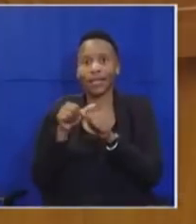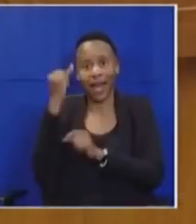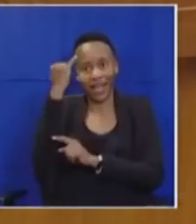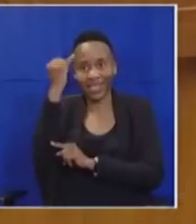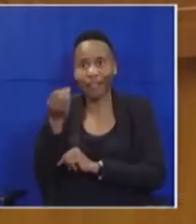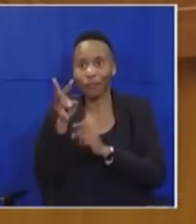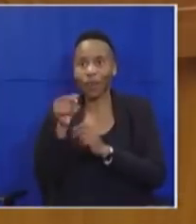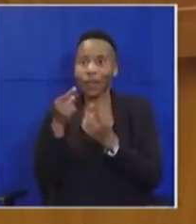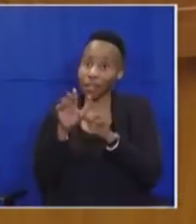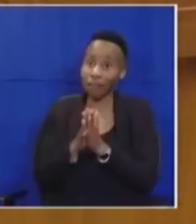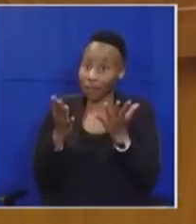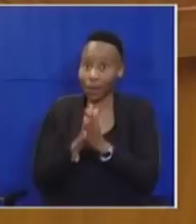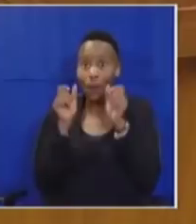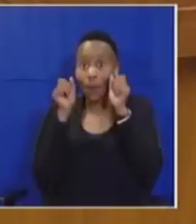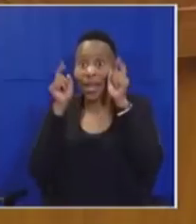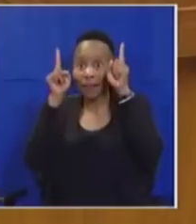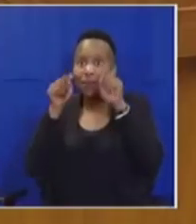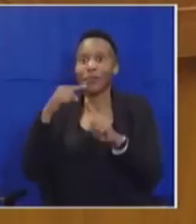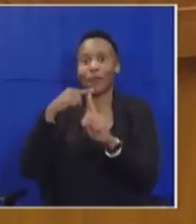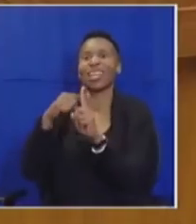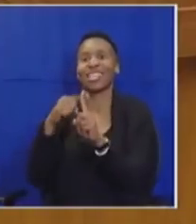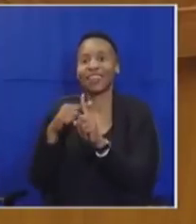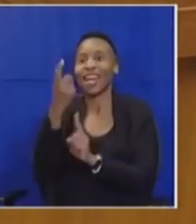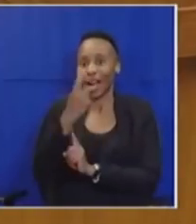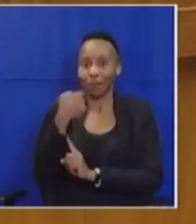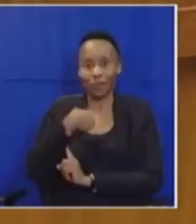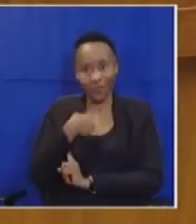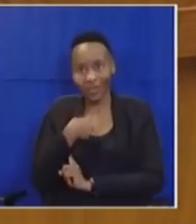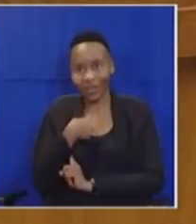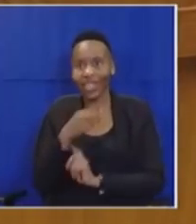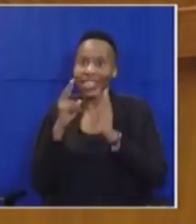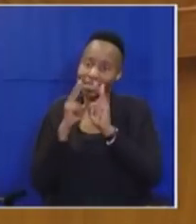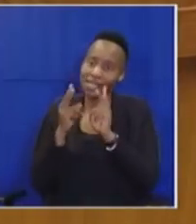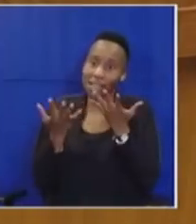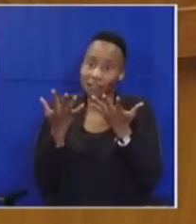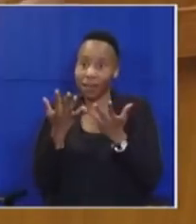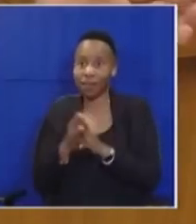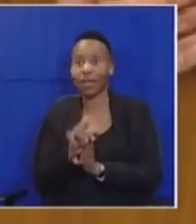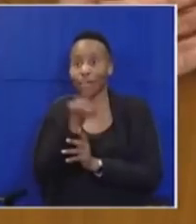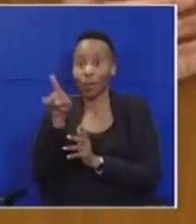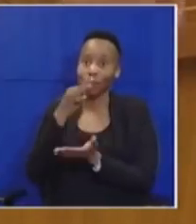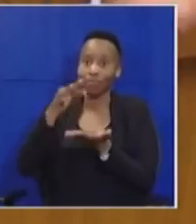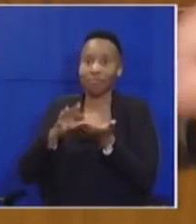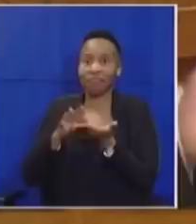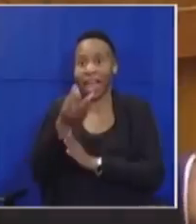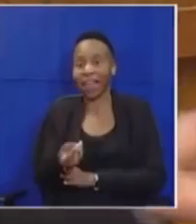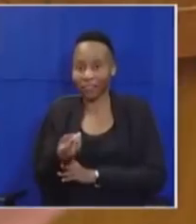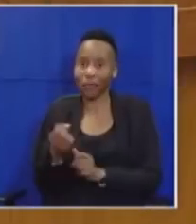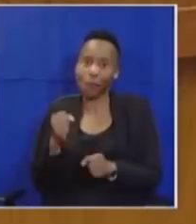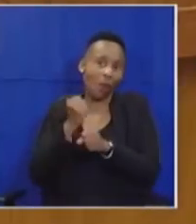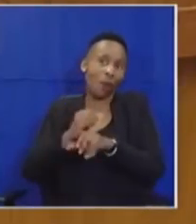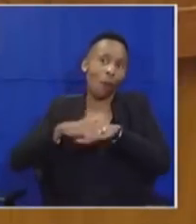of the bed, bring them to me, and then we will see if they are implementable. But for now, you